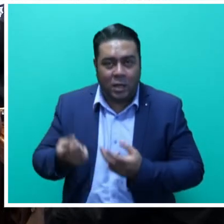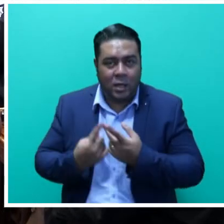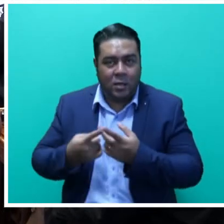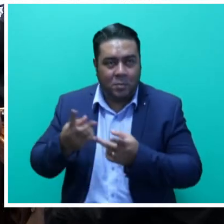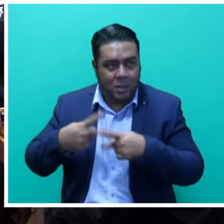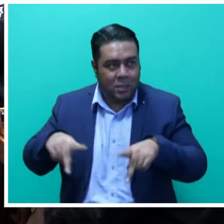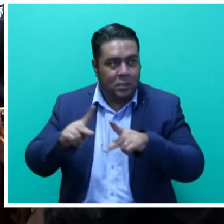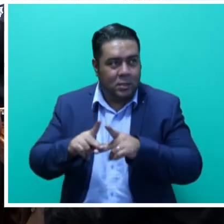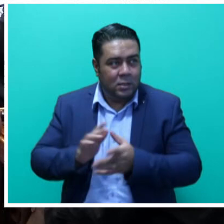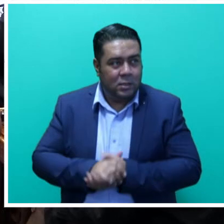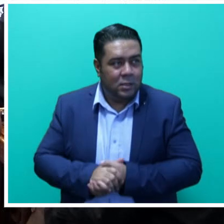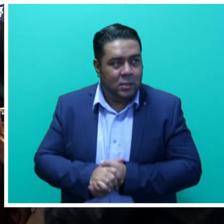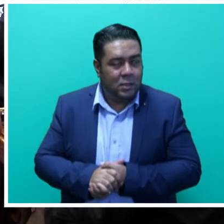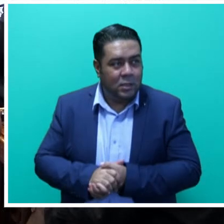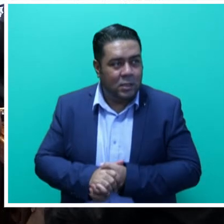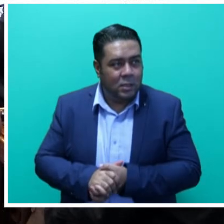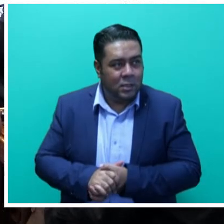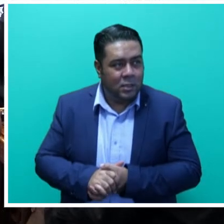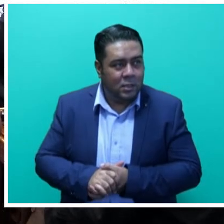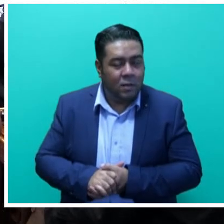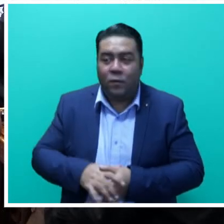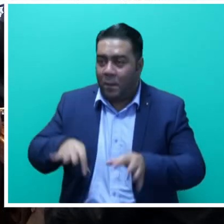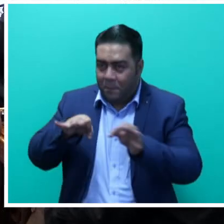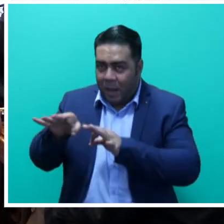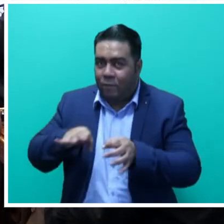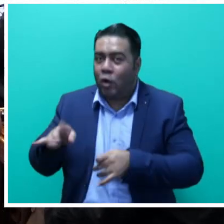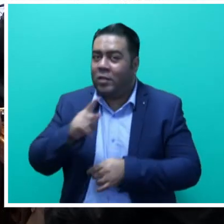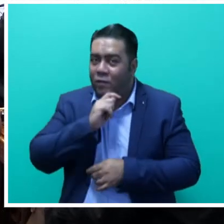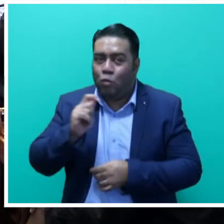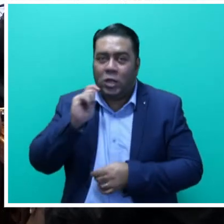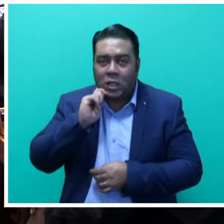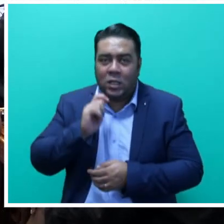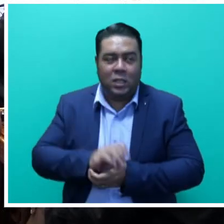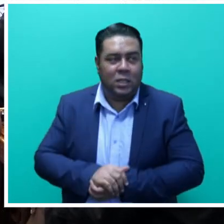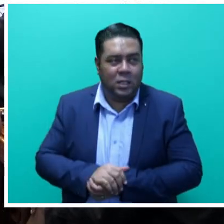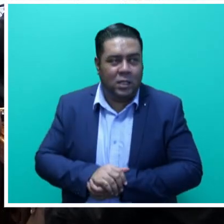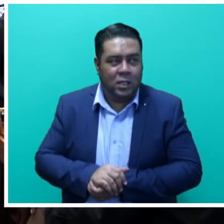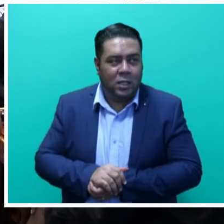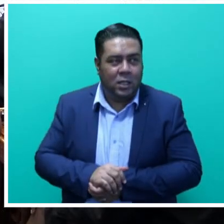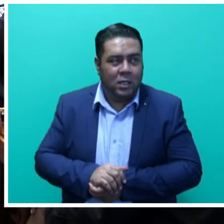that there is also a plan for Taveuni. Essentially, Honourable Speaker,